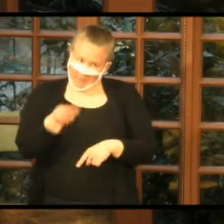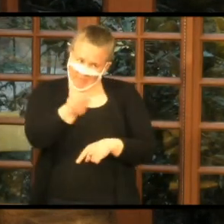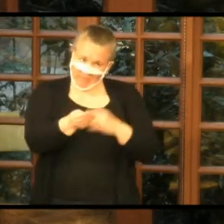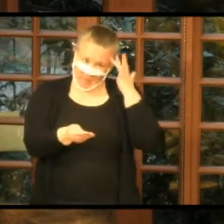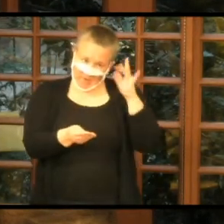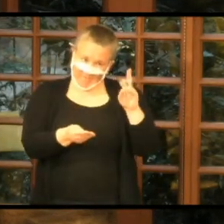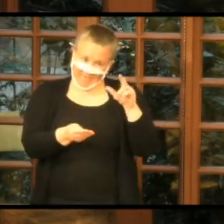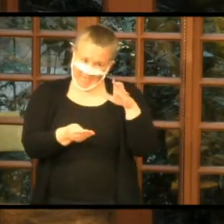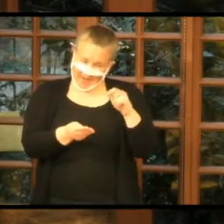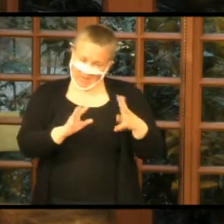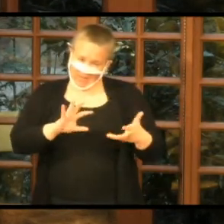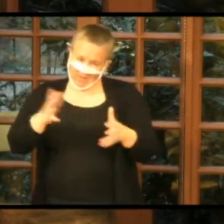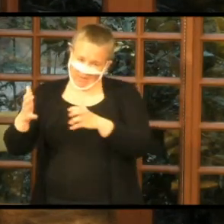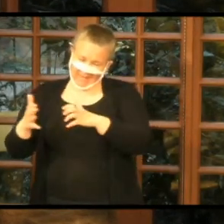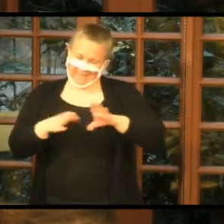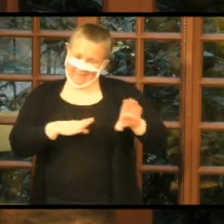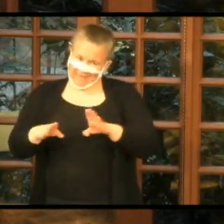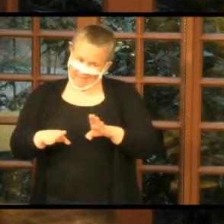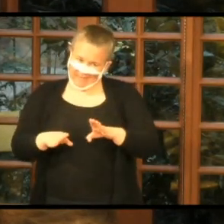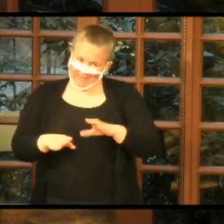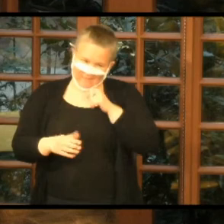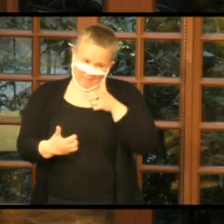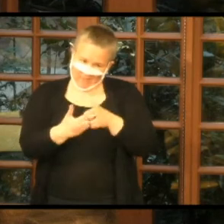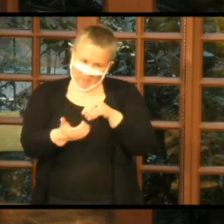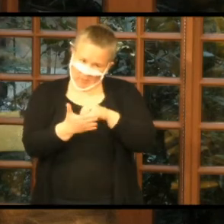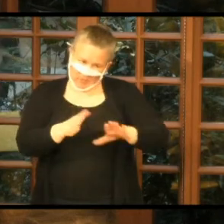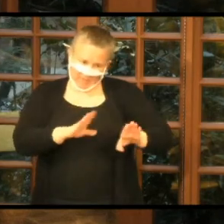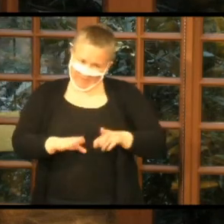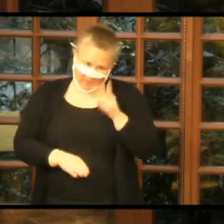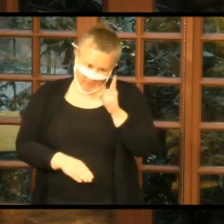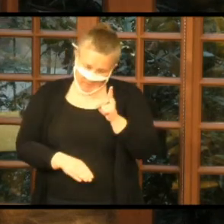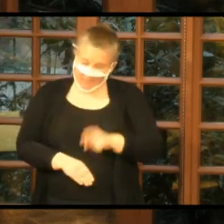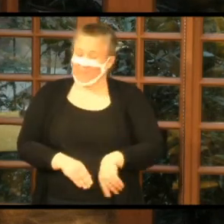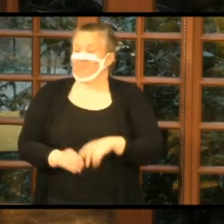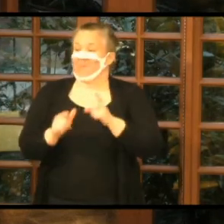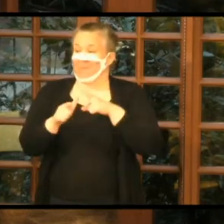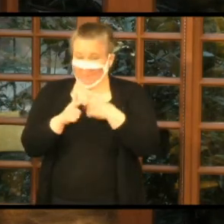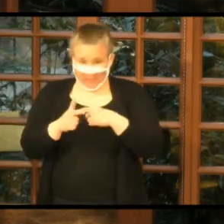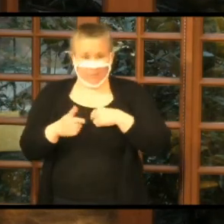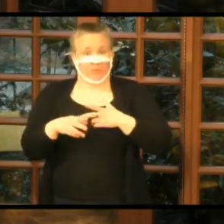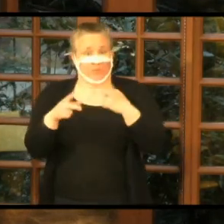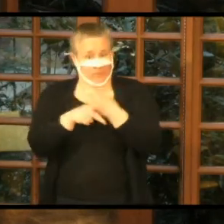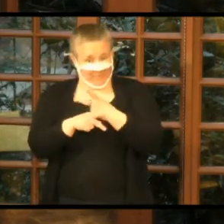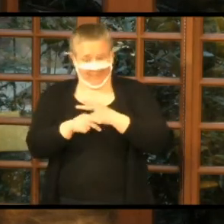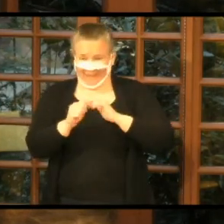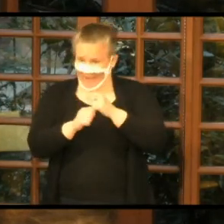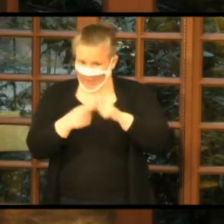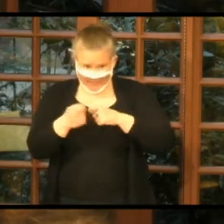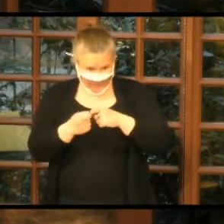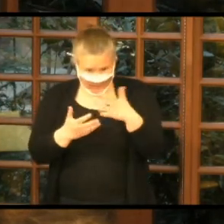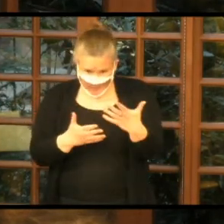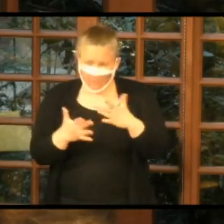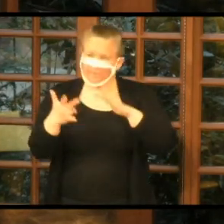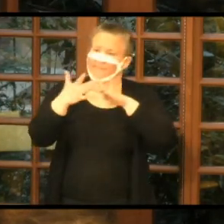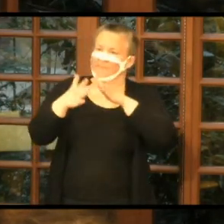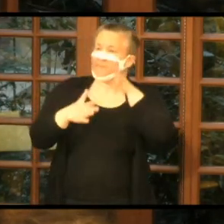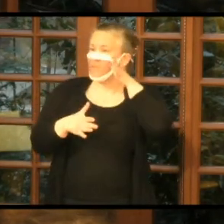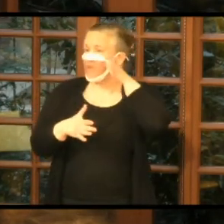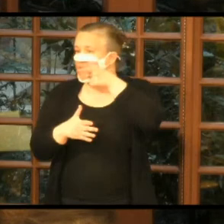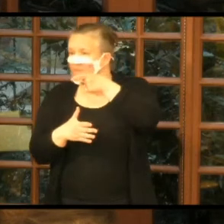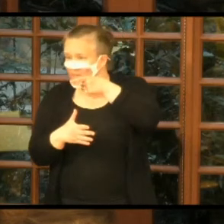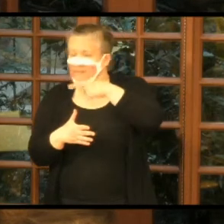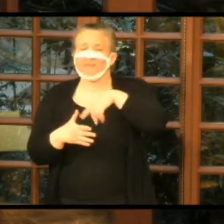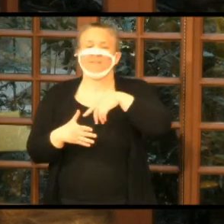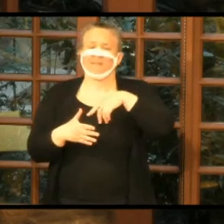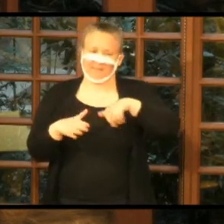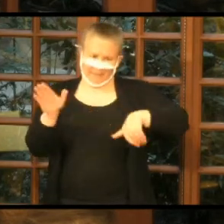and disorderly conduct unbecoming of a student. Then, once it was determined how, exactly, to contact her parents, she